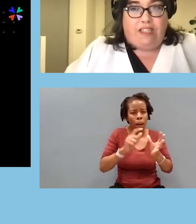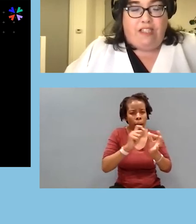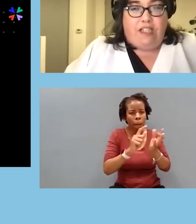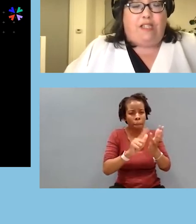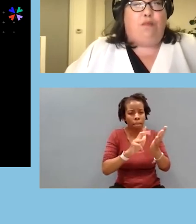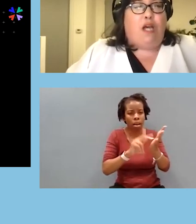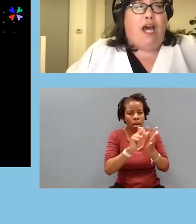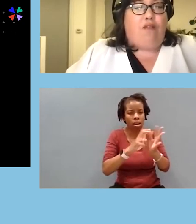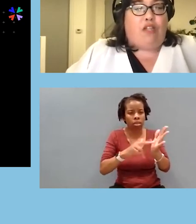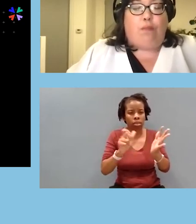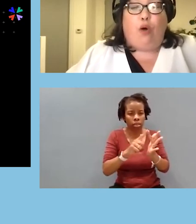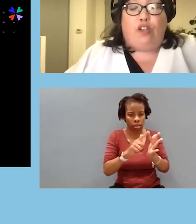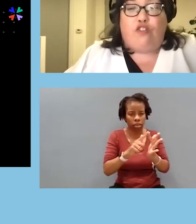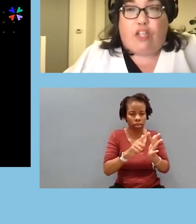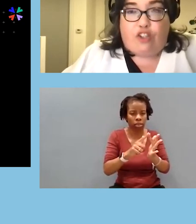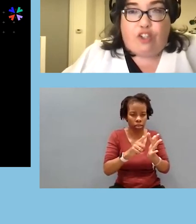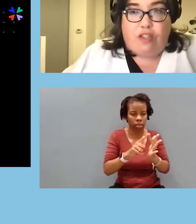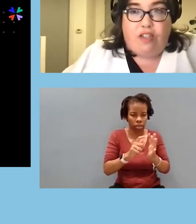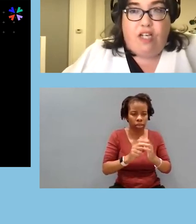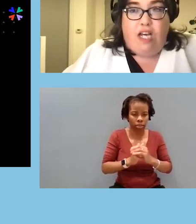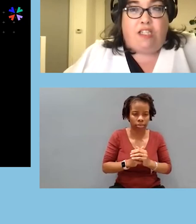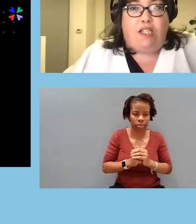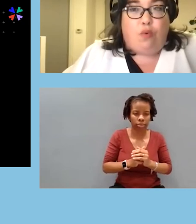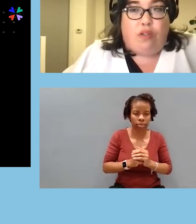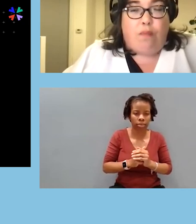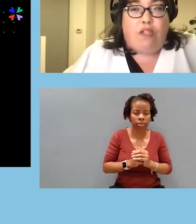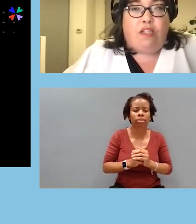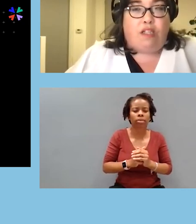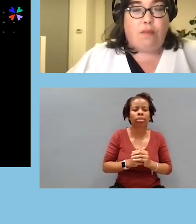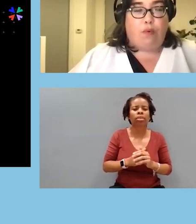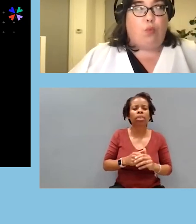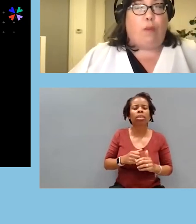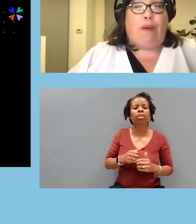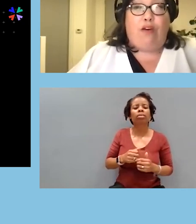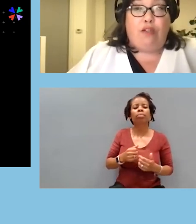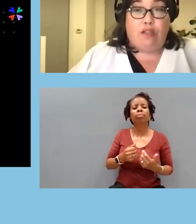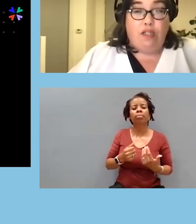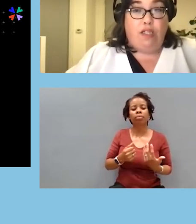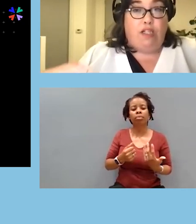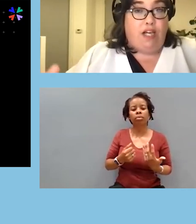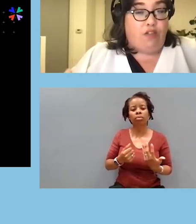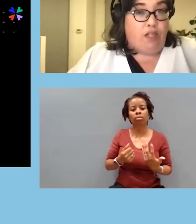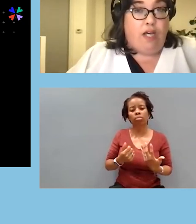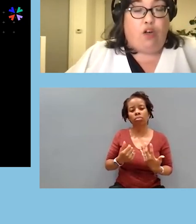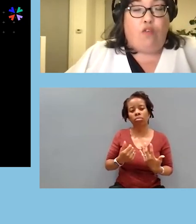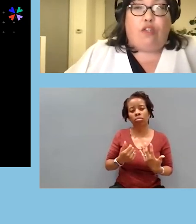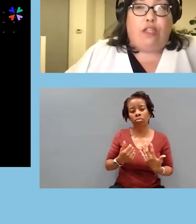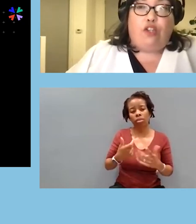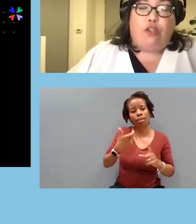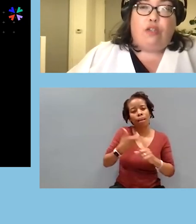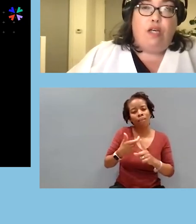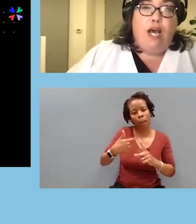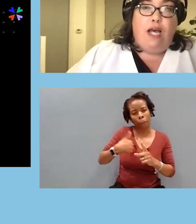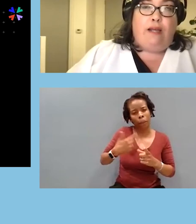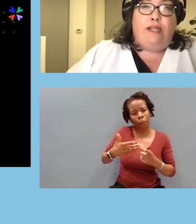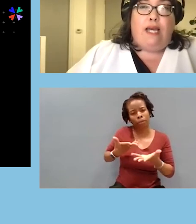politics seem to have the points of friction. And this was something that was apparent in Kevin and I's